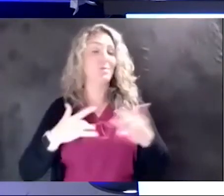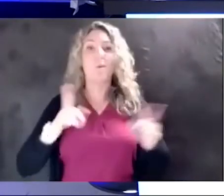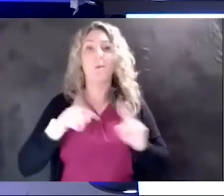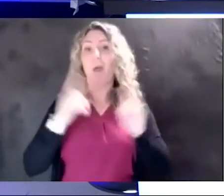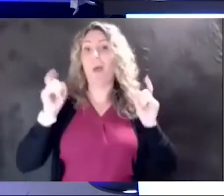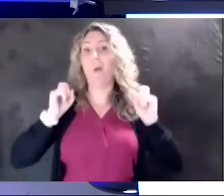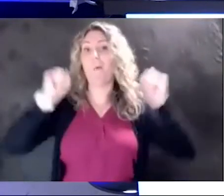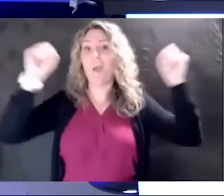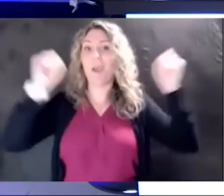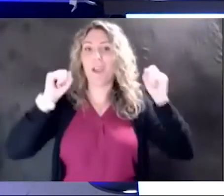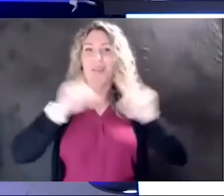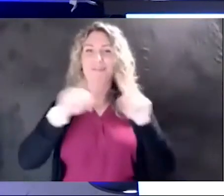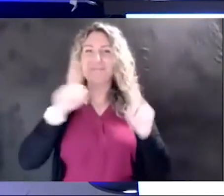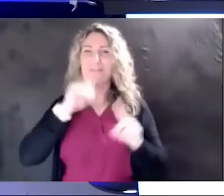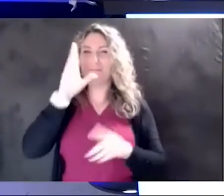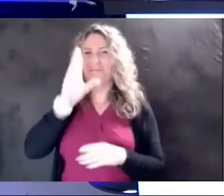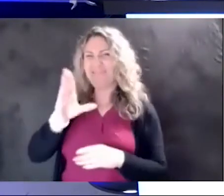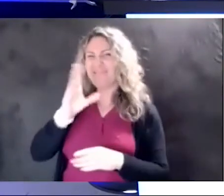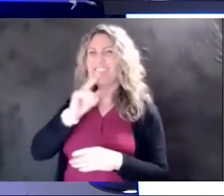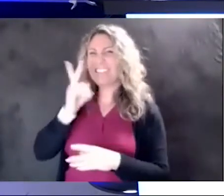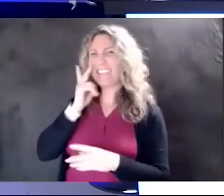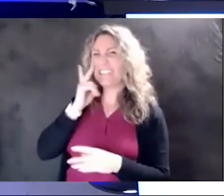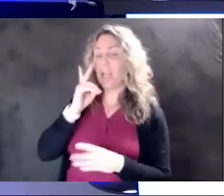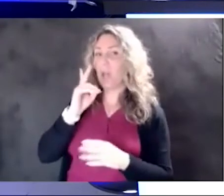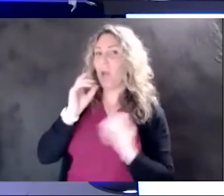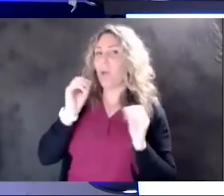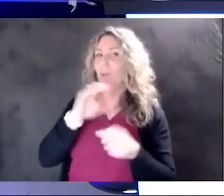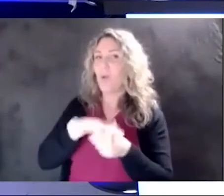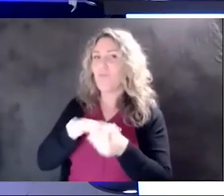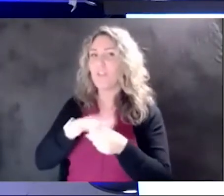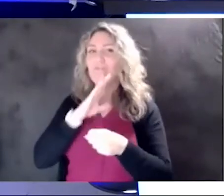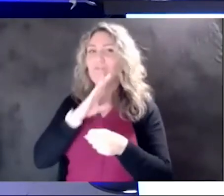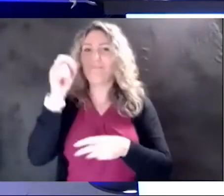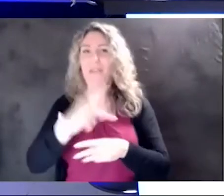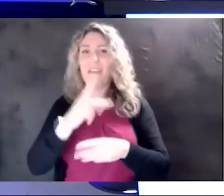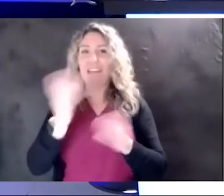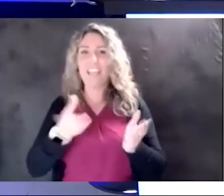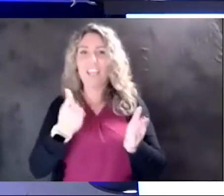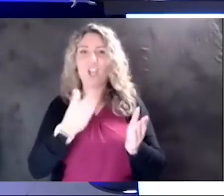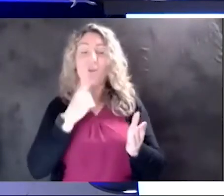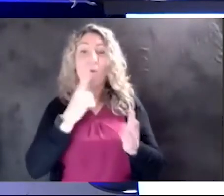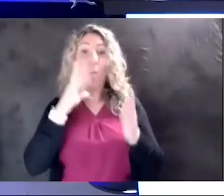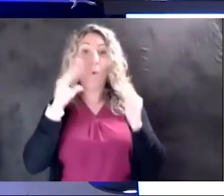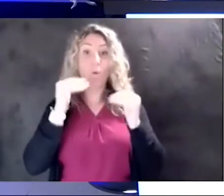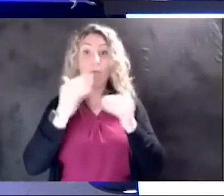in with you. No pressure. We're going to have you back on here, hopefully throughout your weight